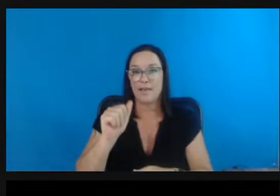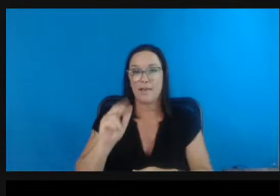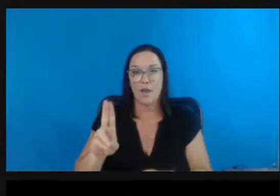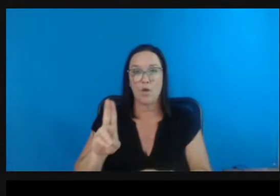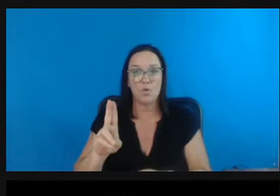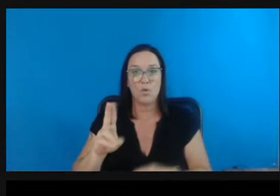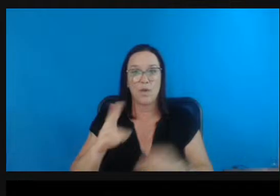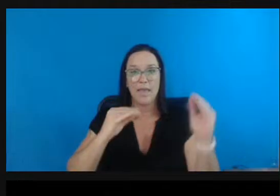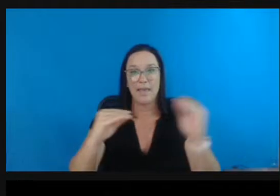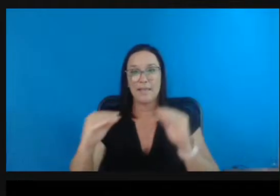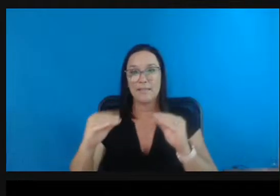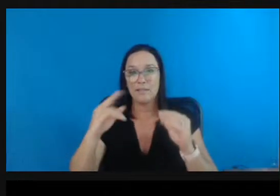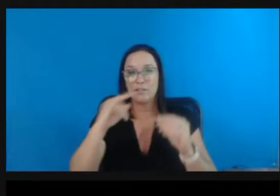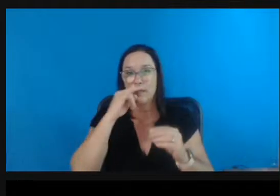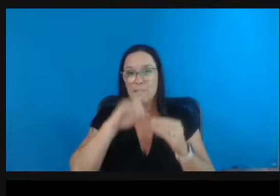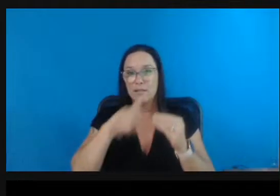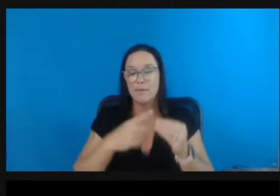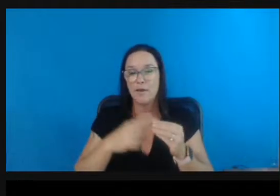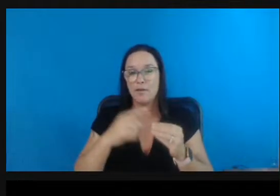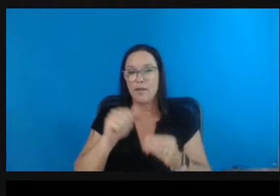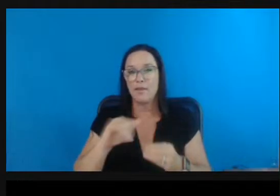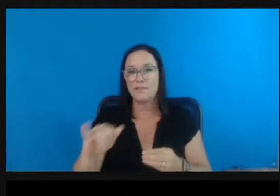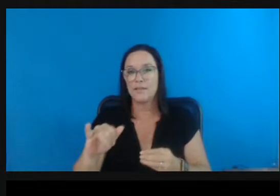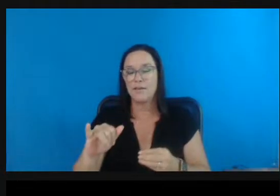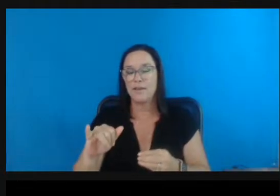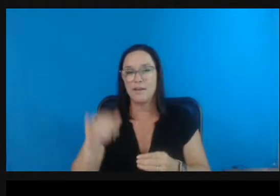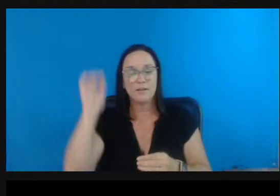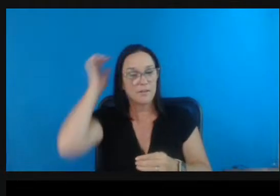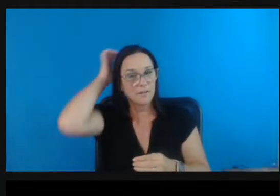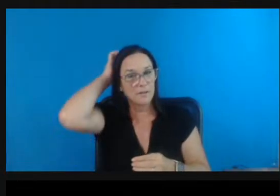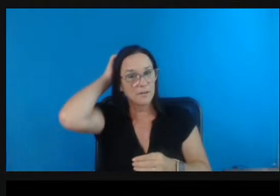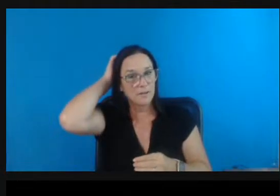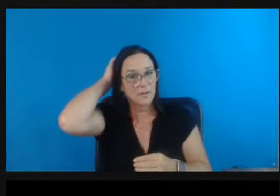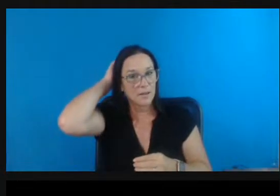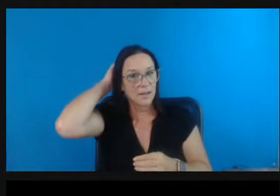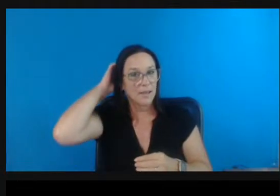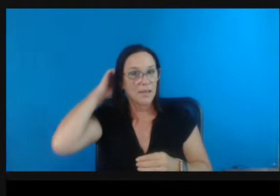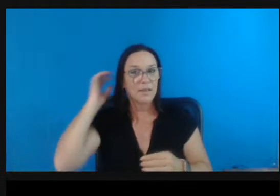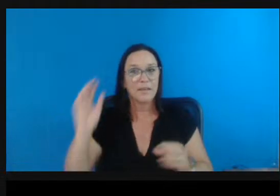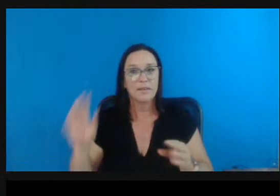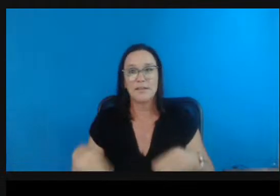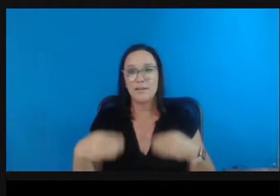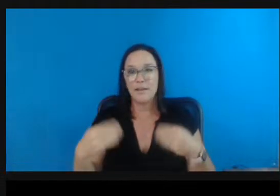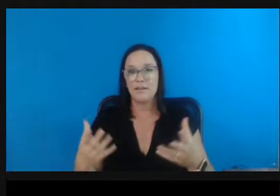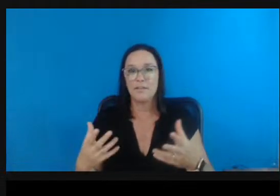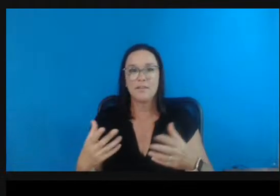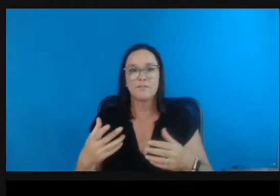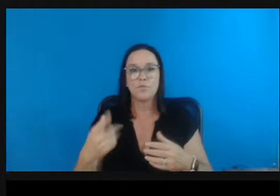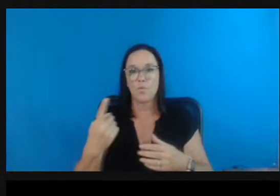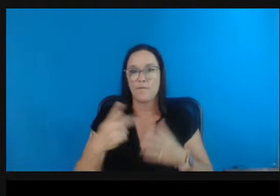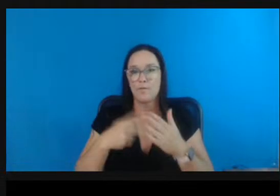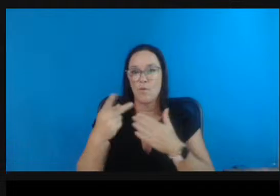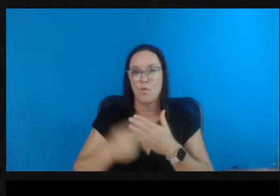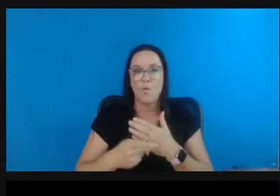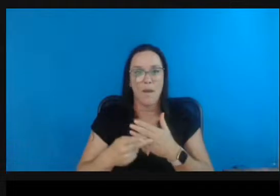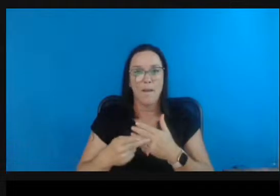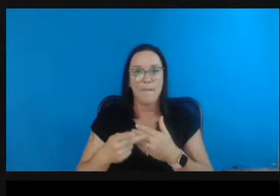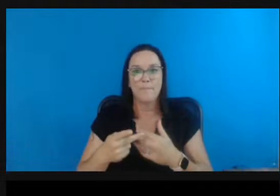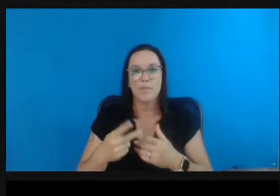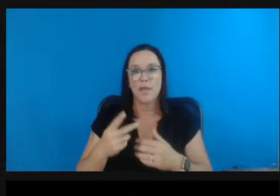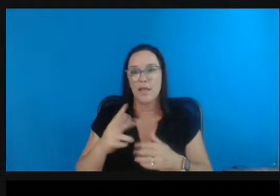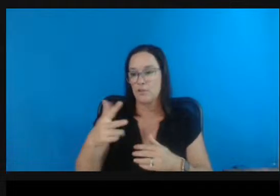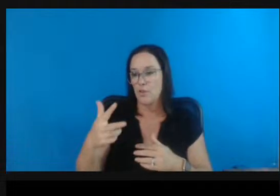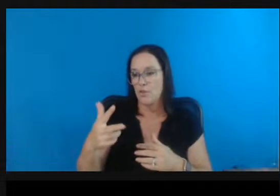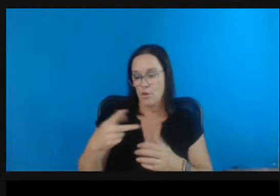teaching kids about AI and giving them a chance to experience things. This is one of the programs. It's our third program in our lineup